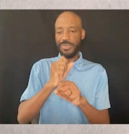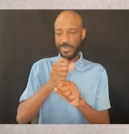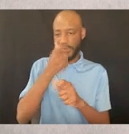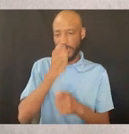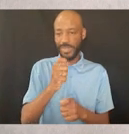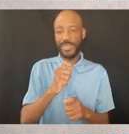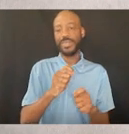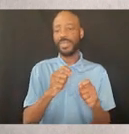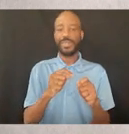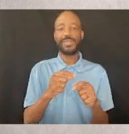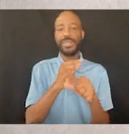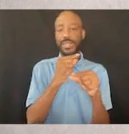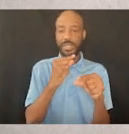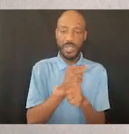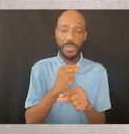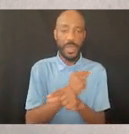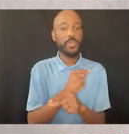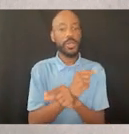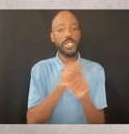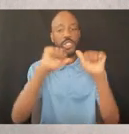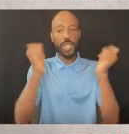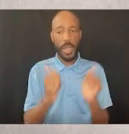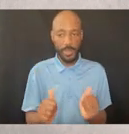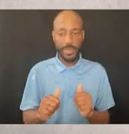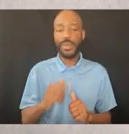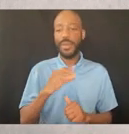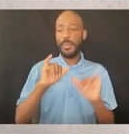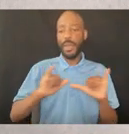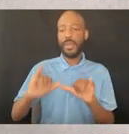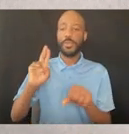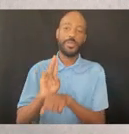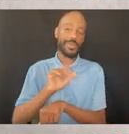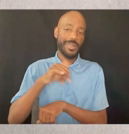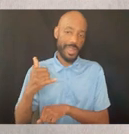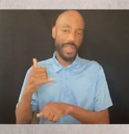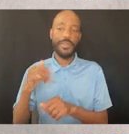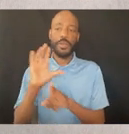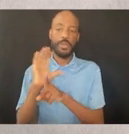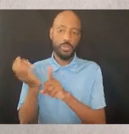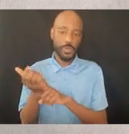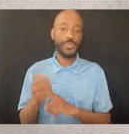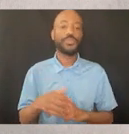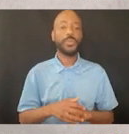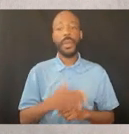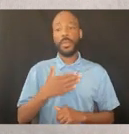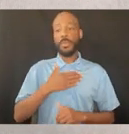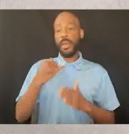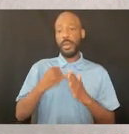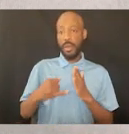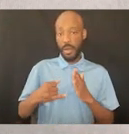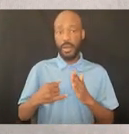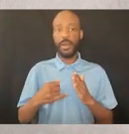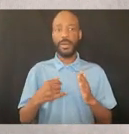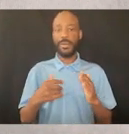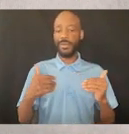in other cultures, and surrealist art. Much of my artwork has an underlying theme relating to mental and